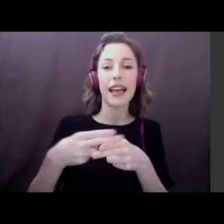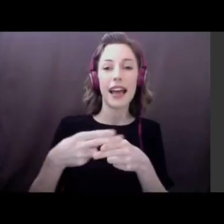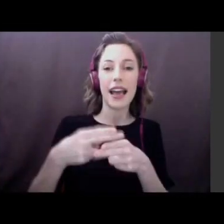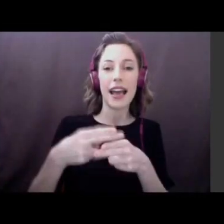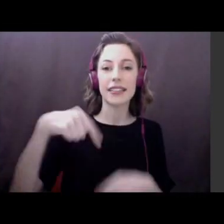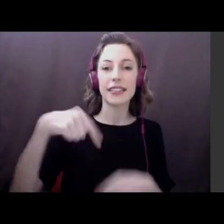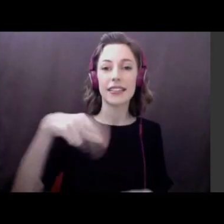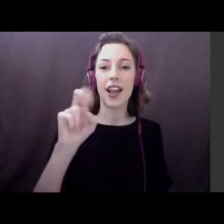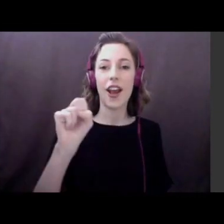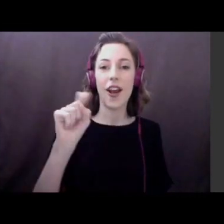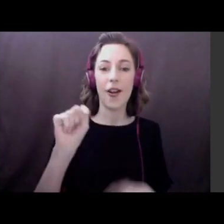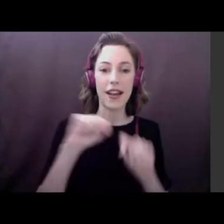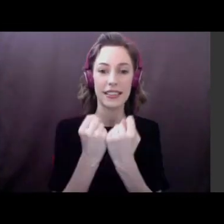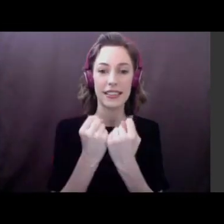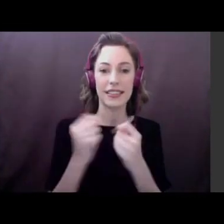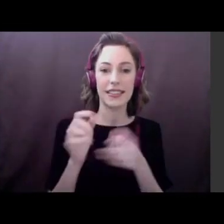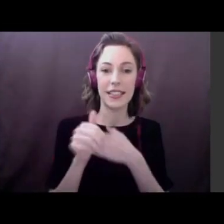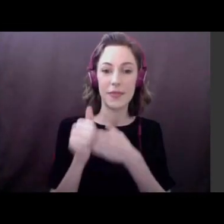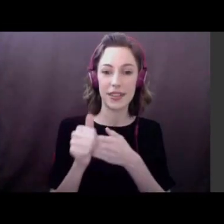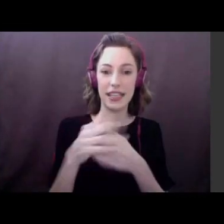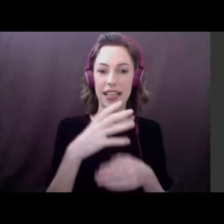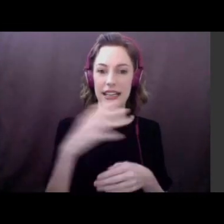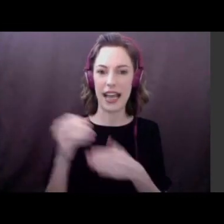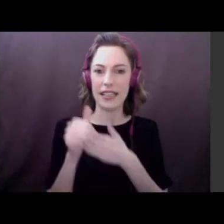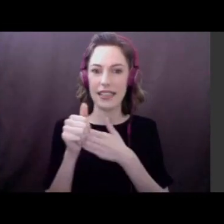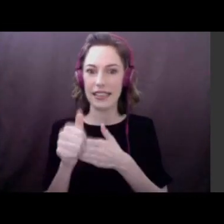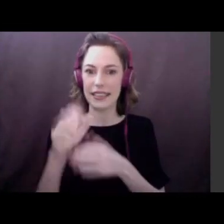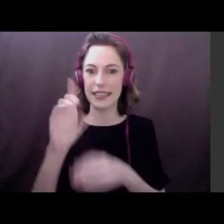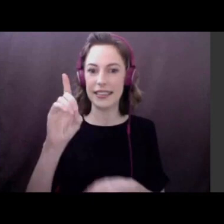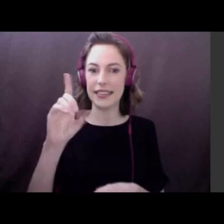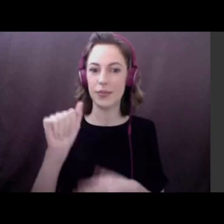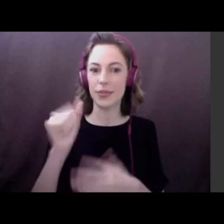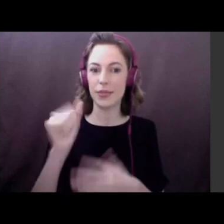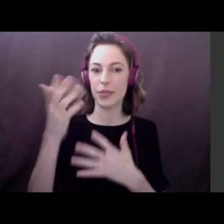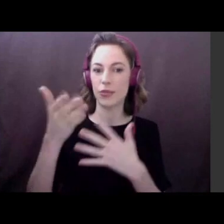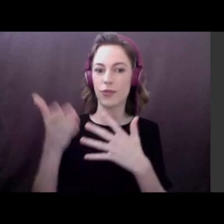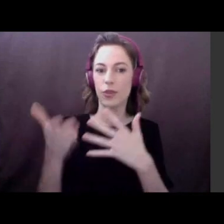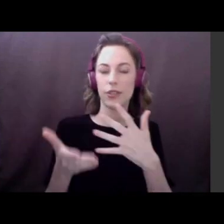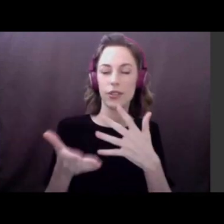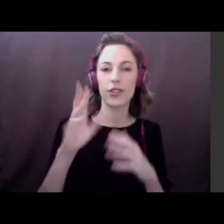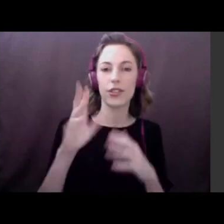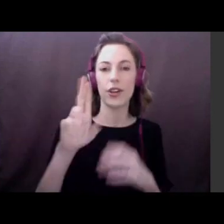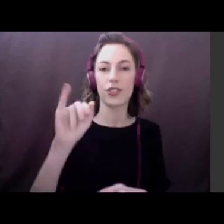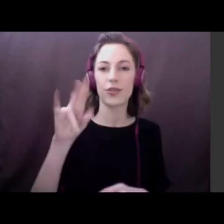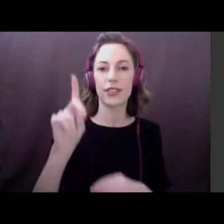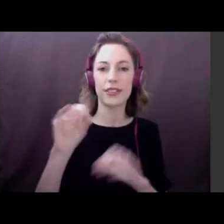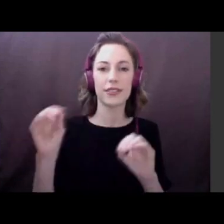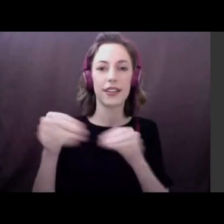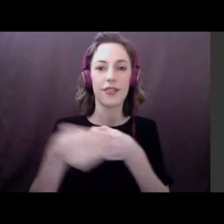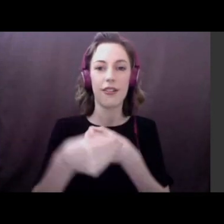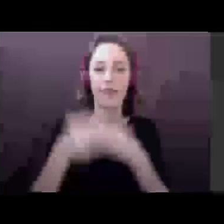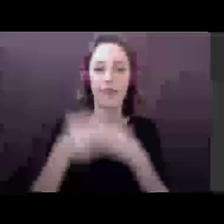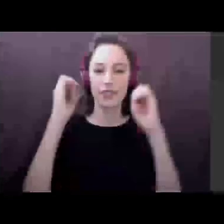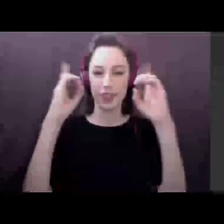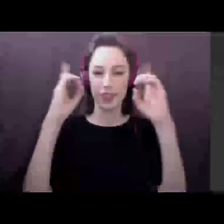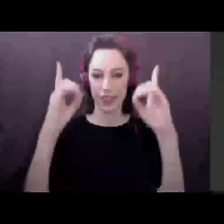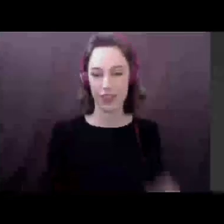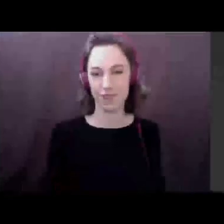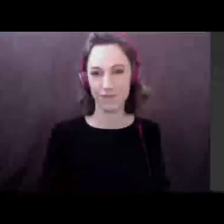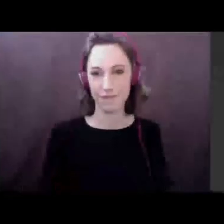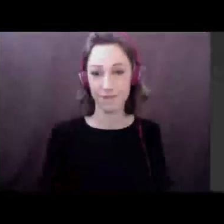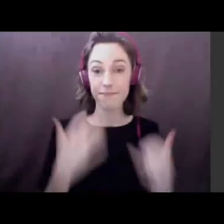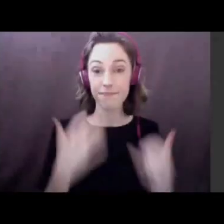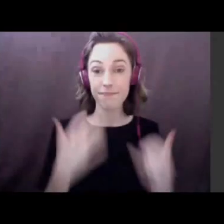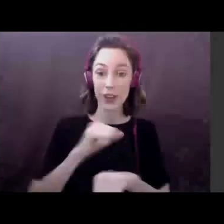of Education. In his current role, he focuses on working with USAID missions and Washington